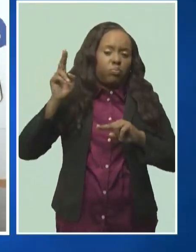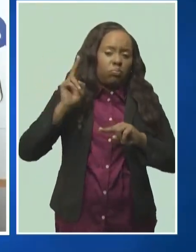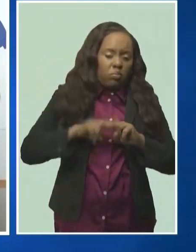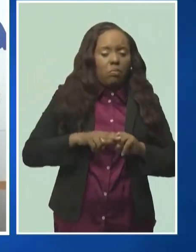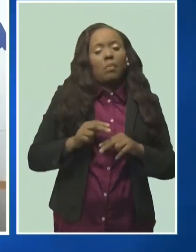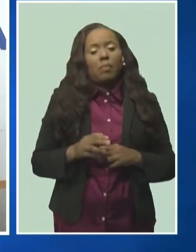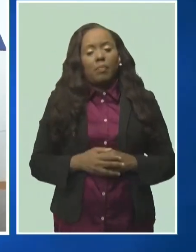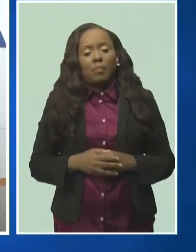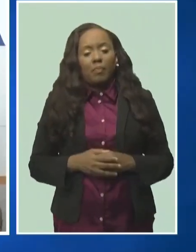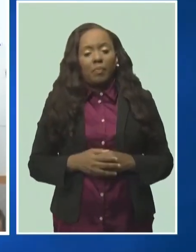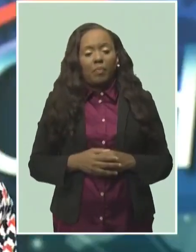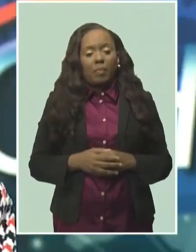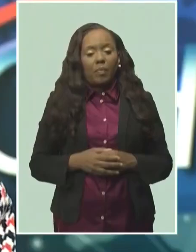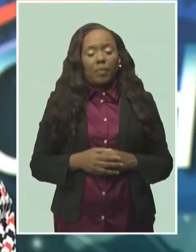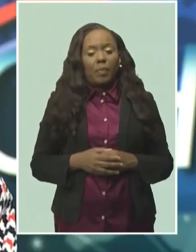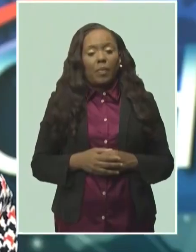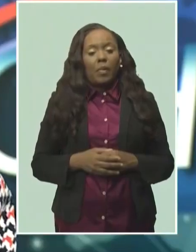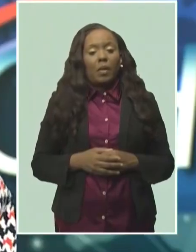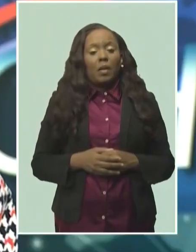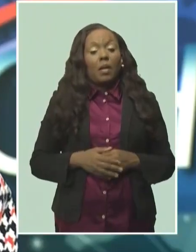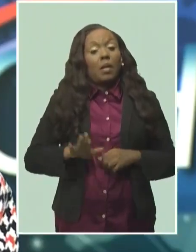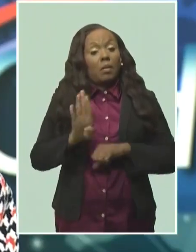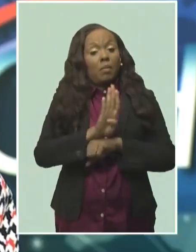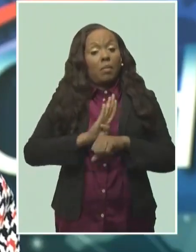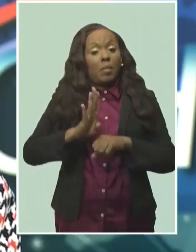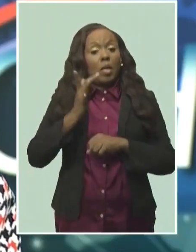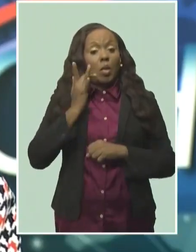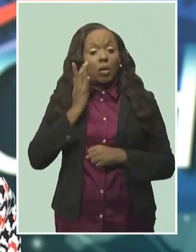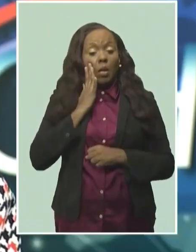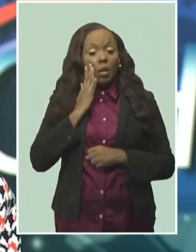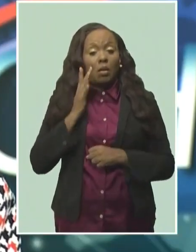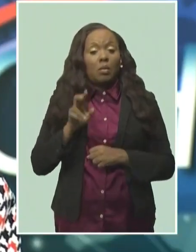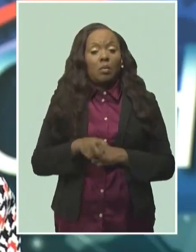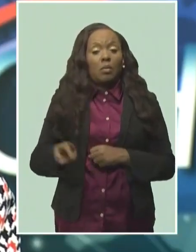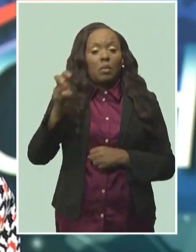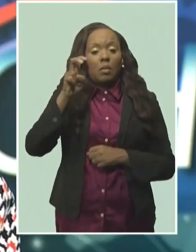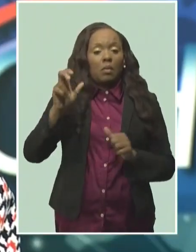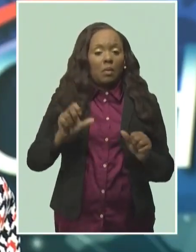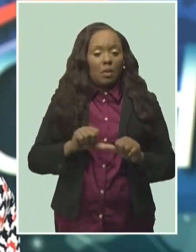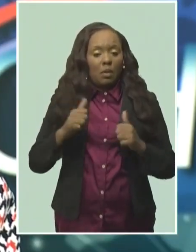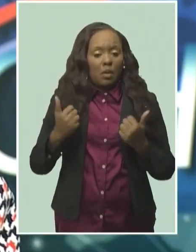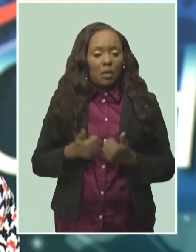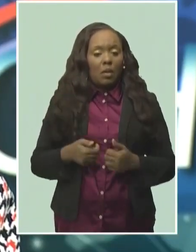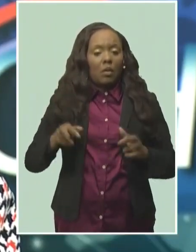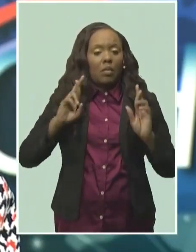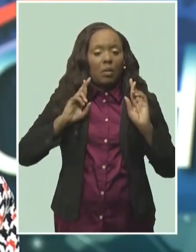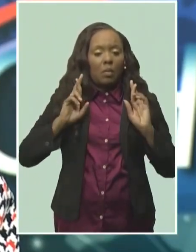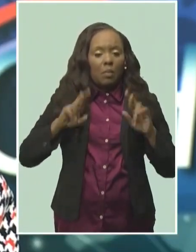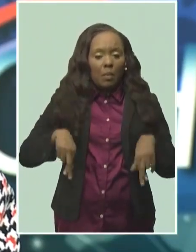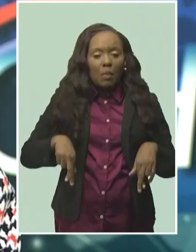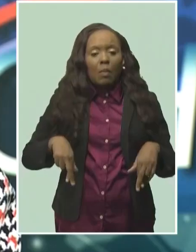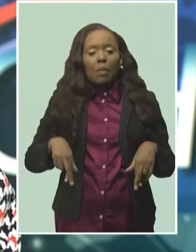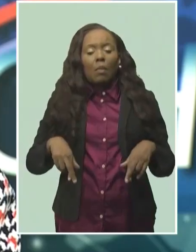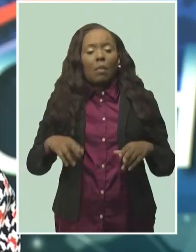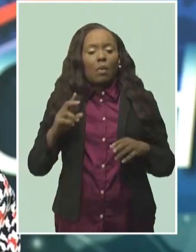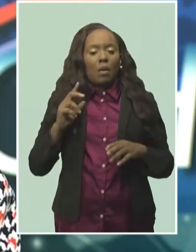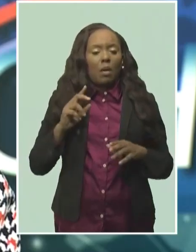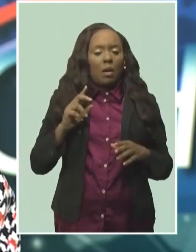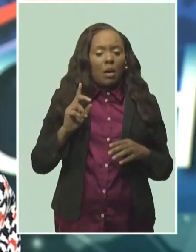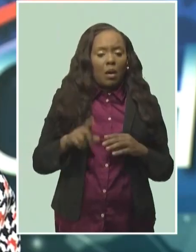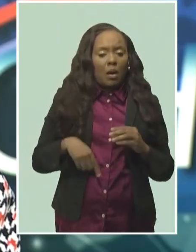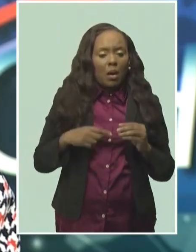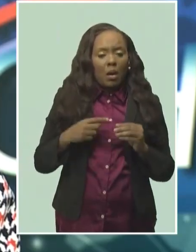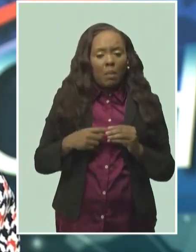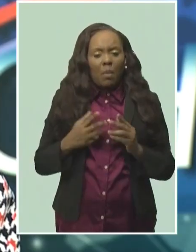Griffith, CBC News. Well, the Barbados Hotel and Tourism Association has responded publicly to what it calls